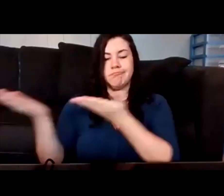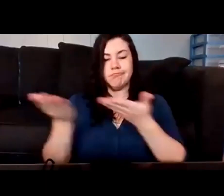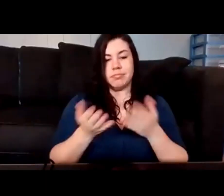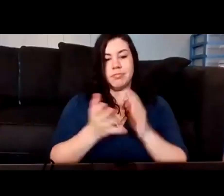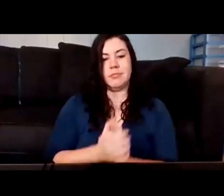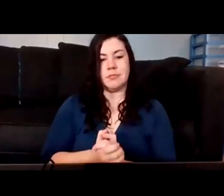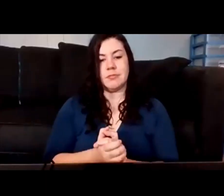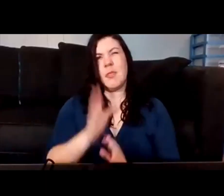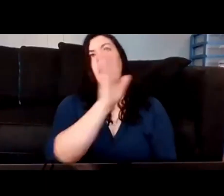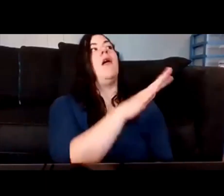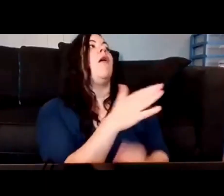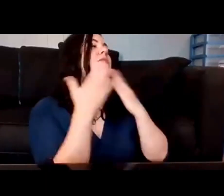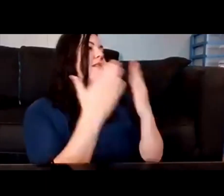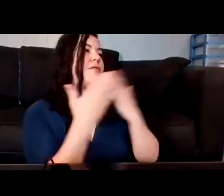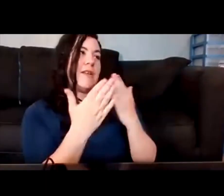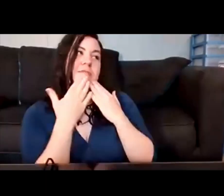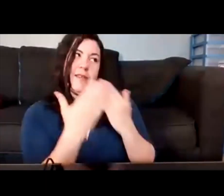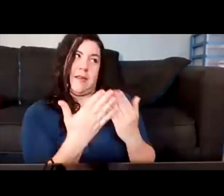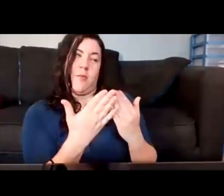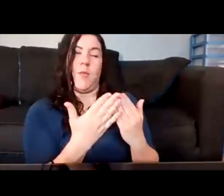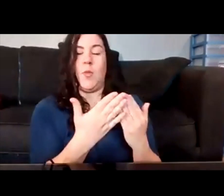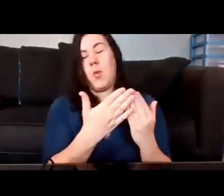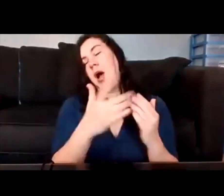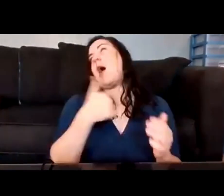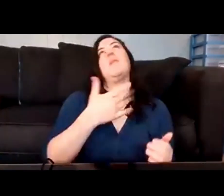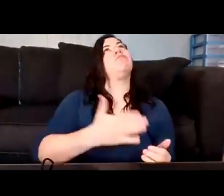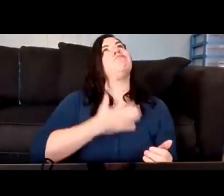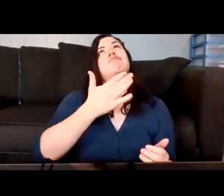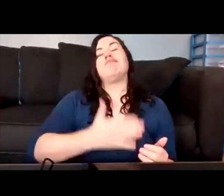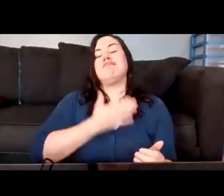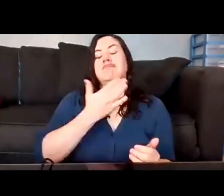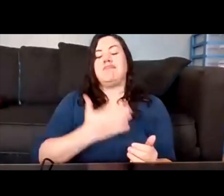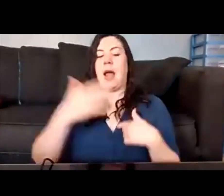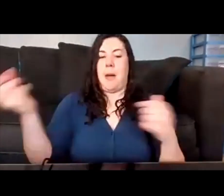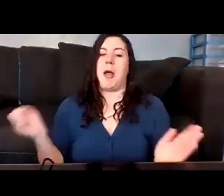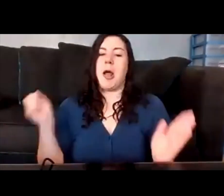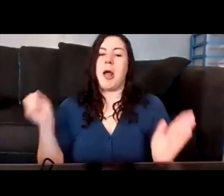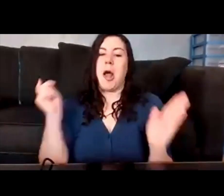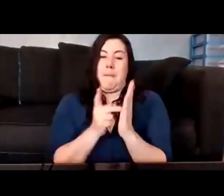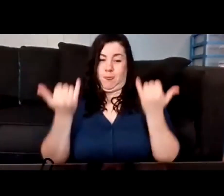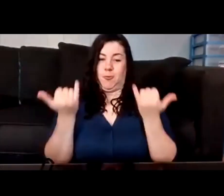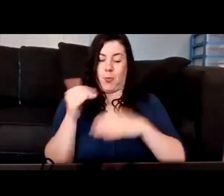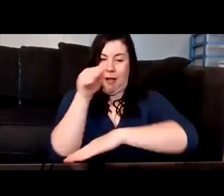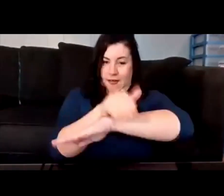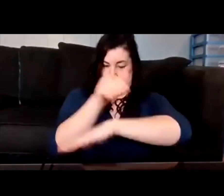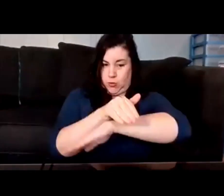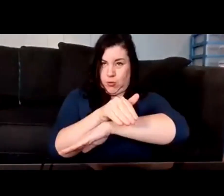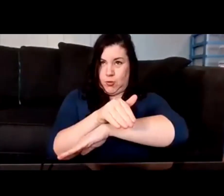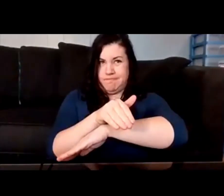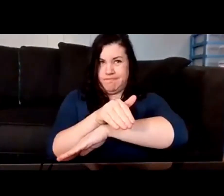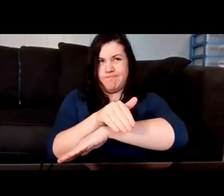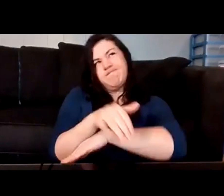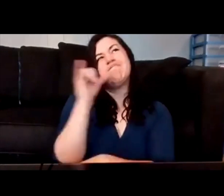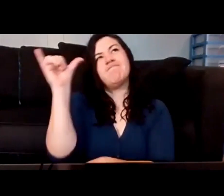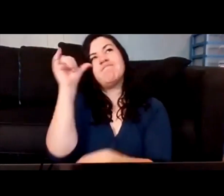so much, LaTanya. And I'm so grateful to be able to be back with you this afternoon. And I was thinking about